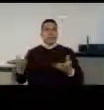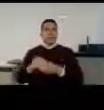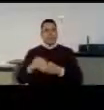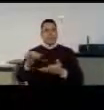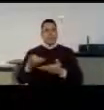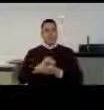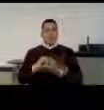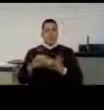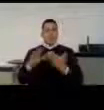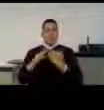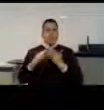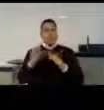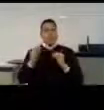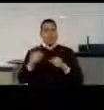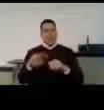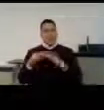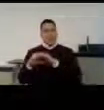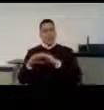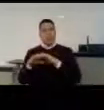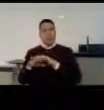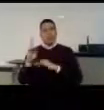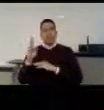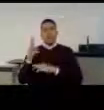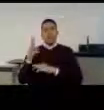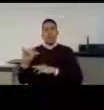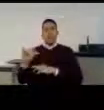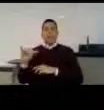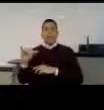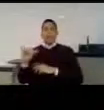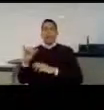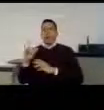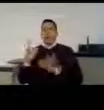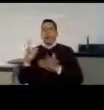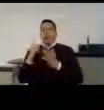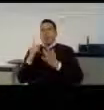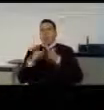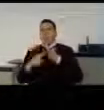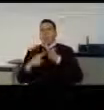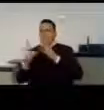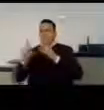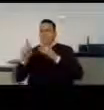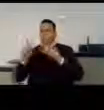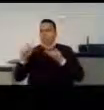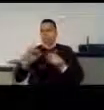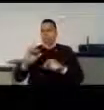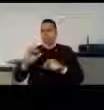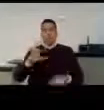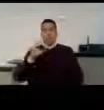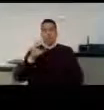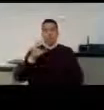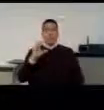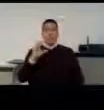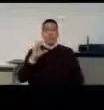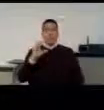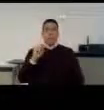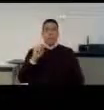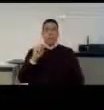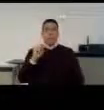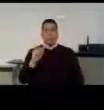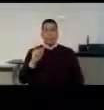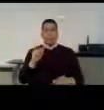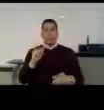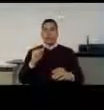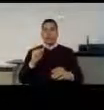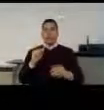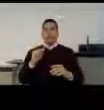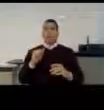in New York City that you can access by doing a little bit of research, and also CSAs, because that's what I do in